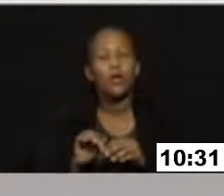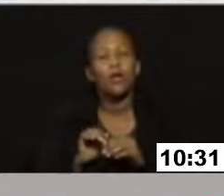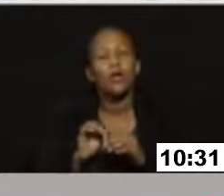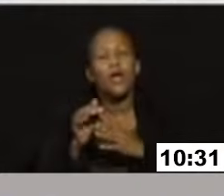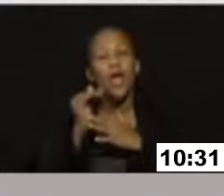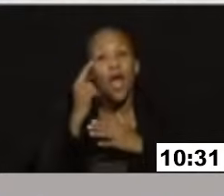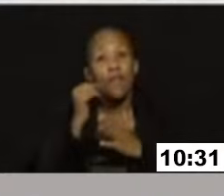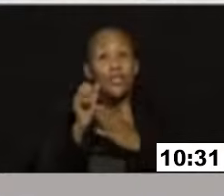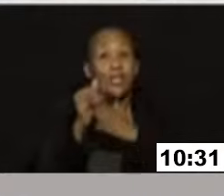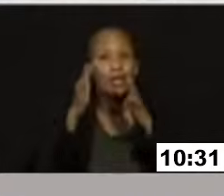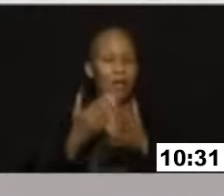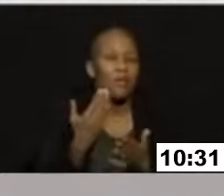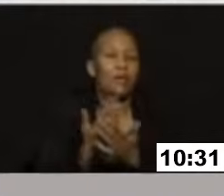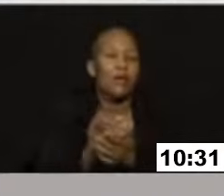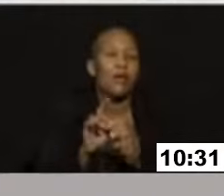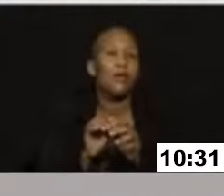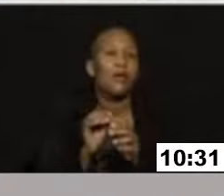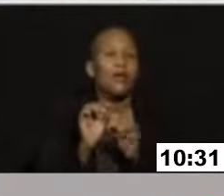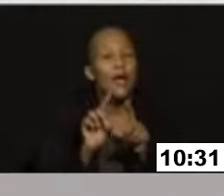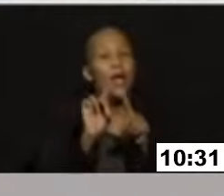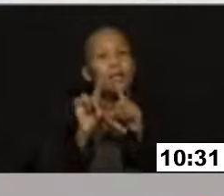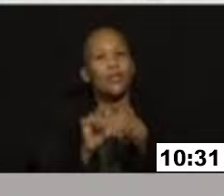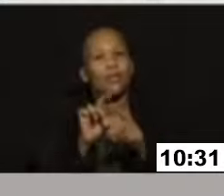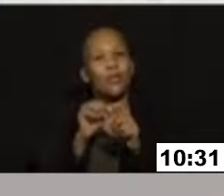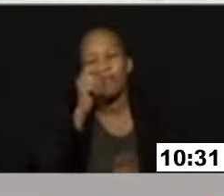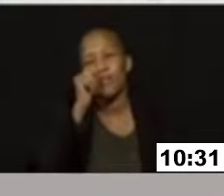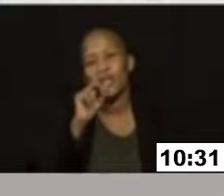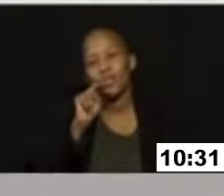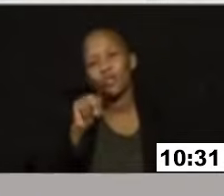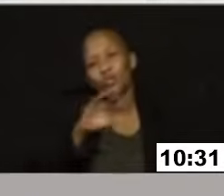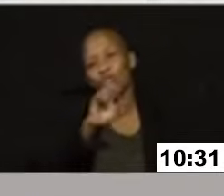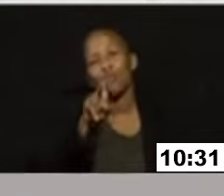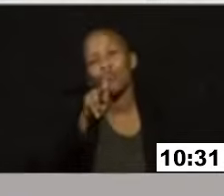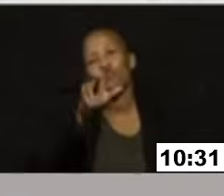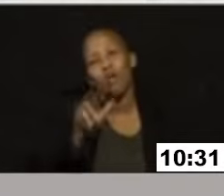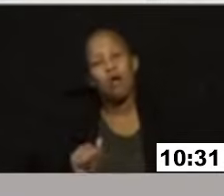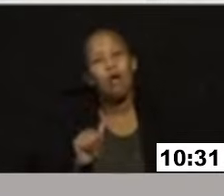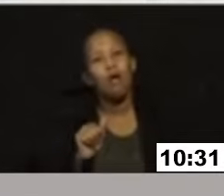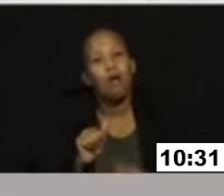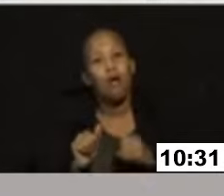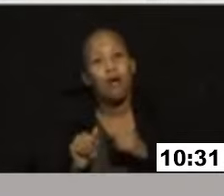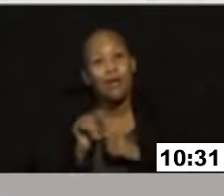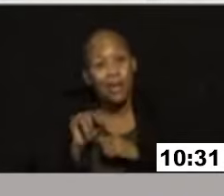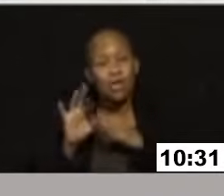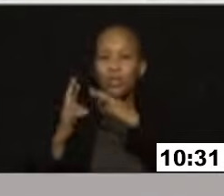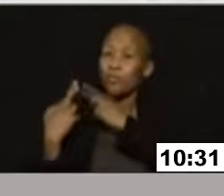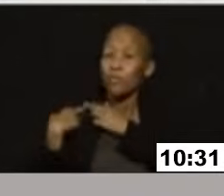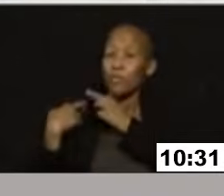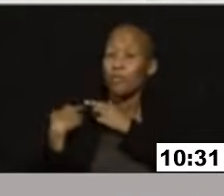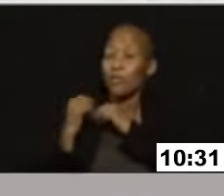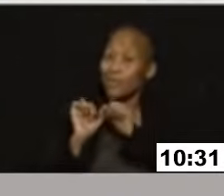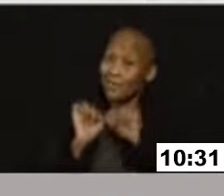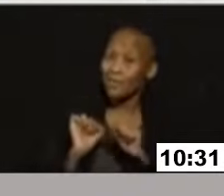examine Mr. Ngcuka, and that is primarily their responsibility as